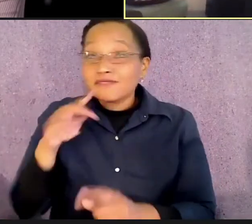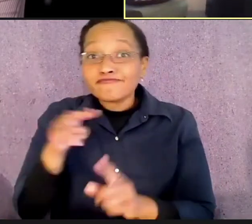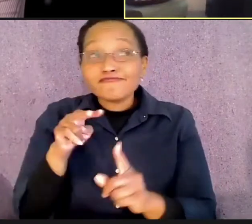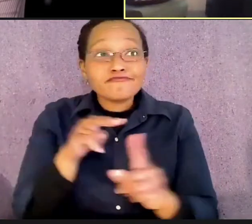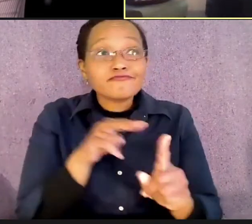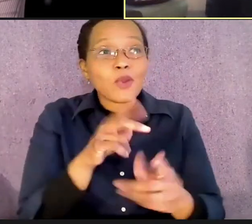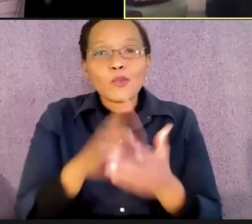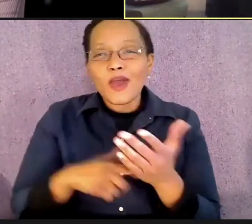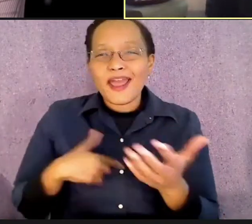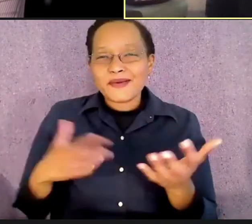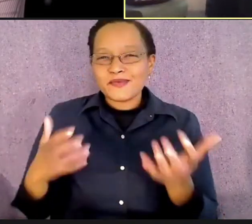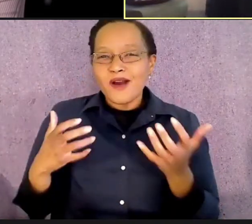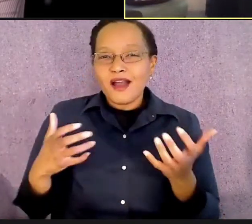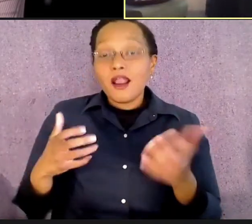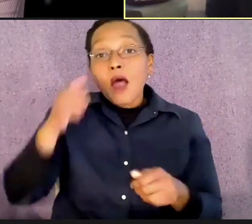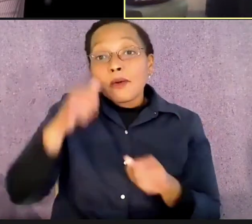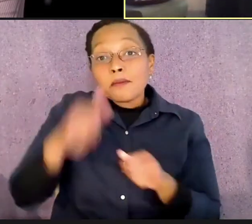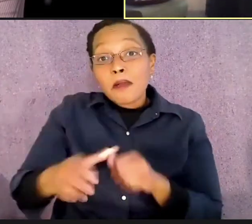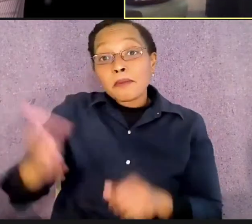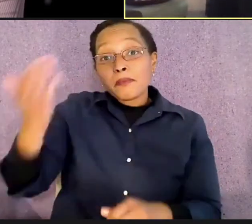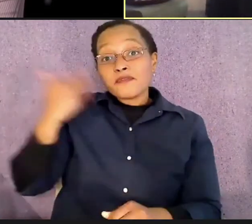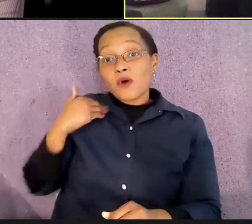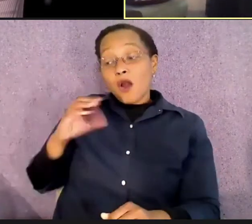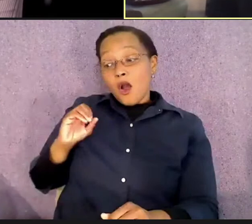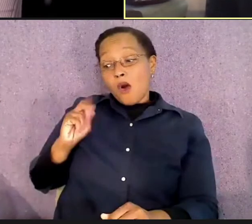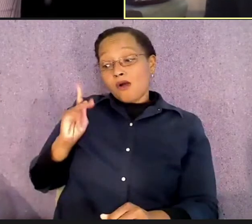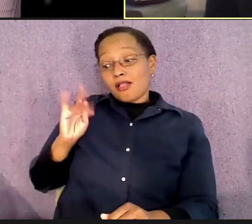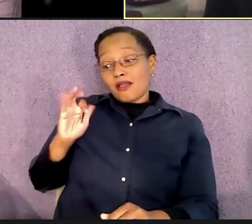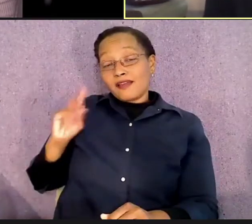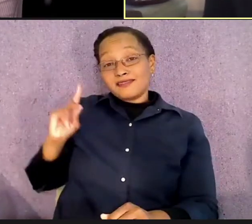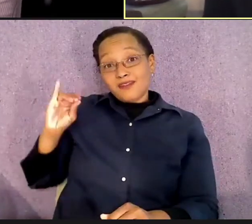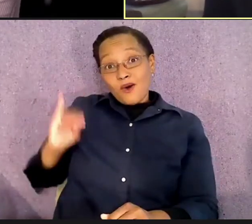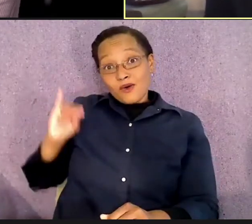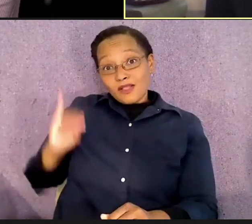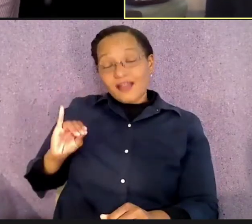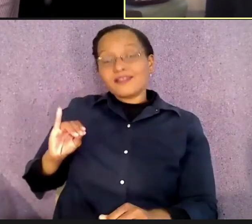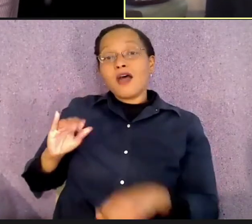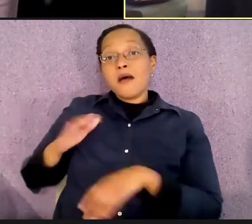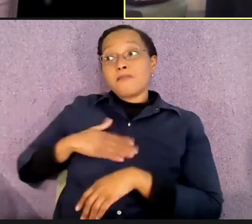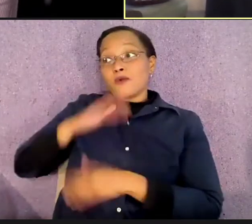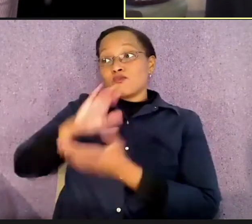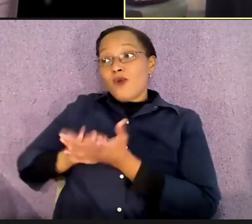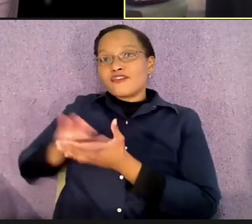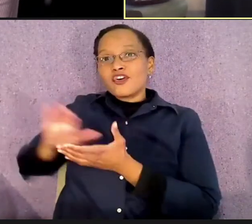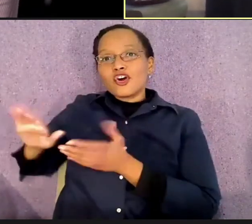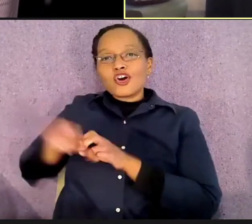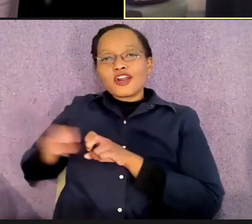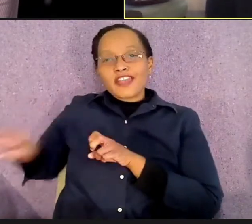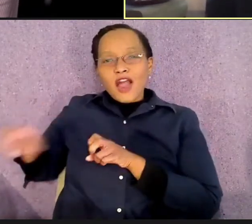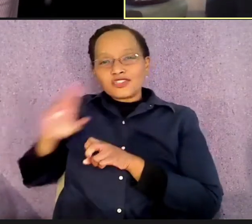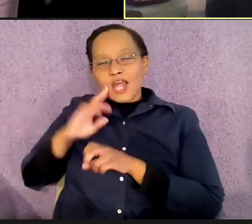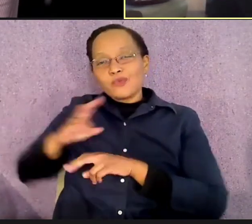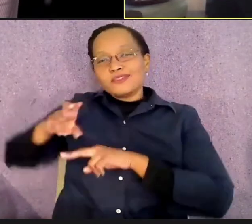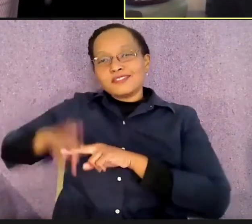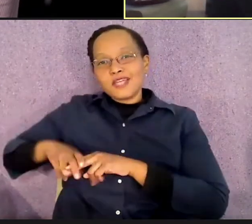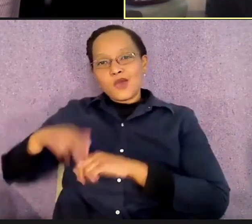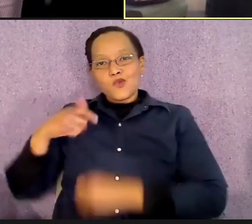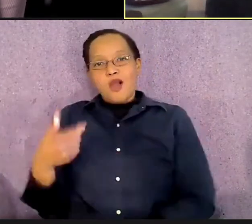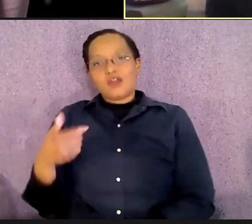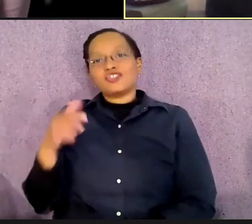in Oakland and watch Anthony Bourdain. Bourdain is